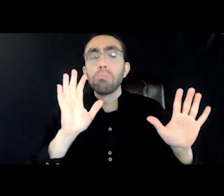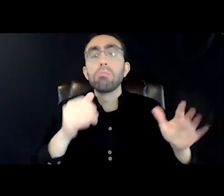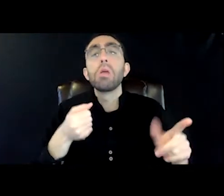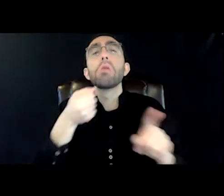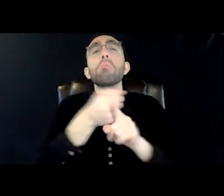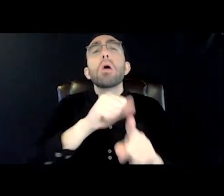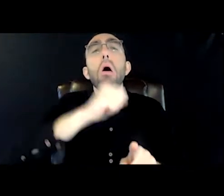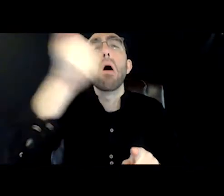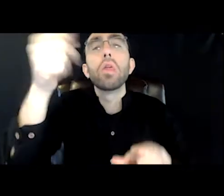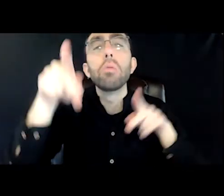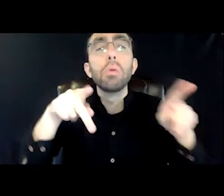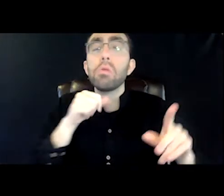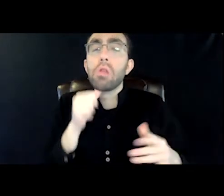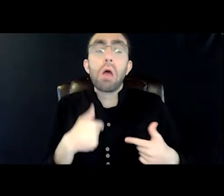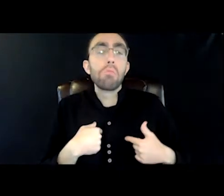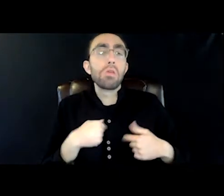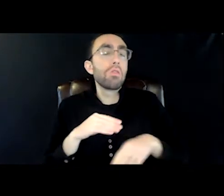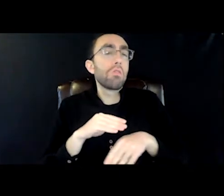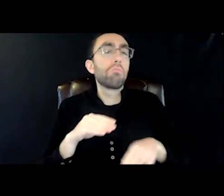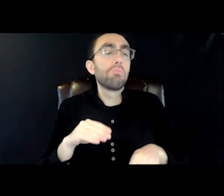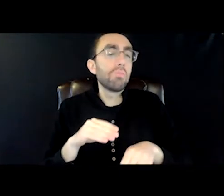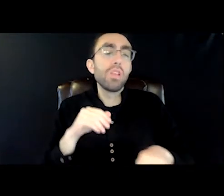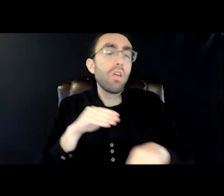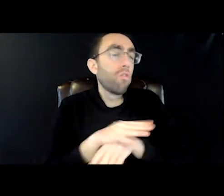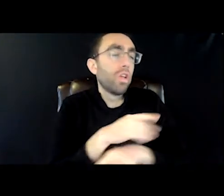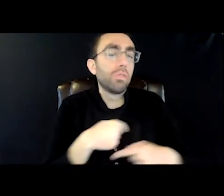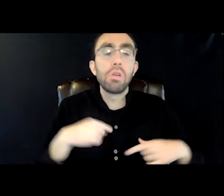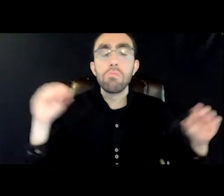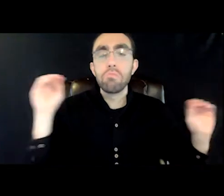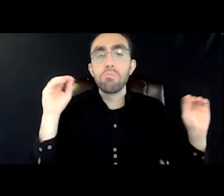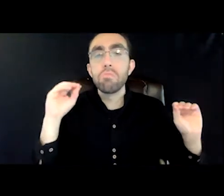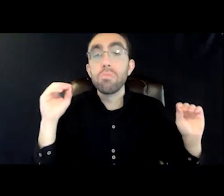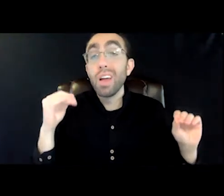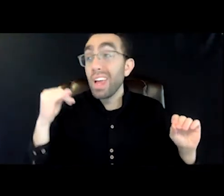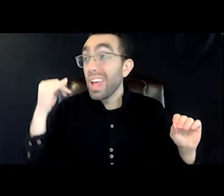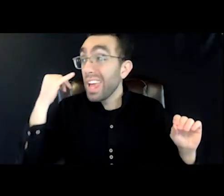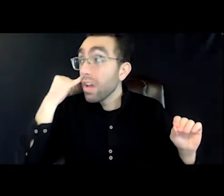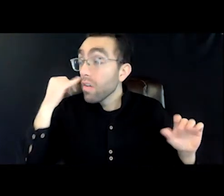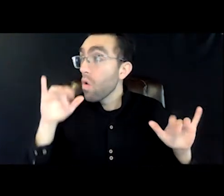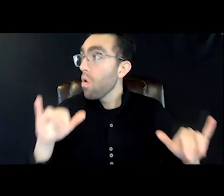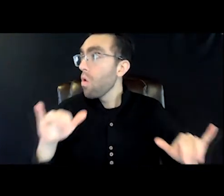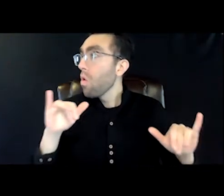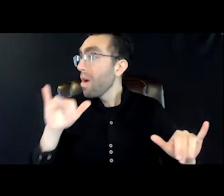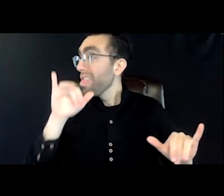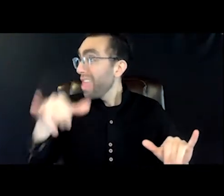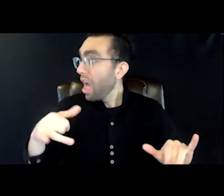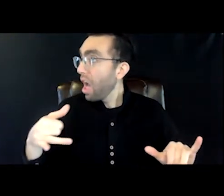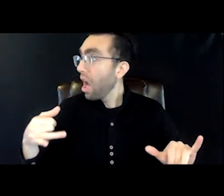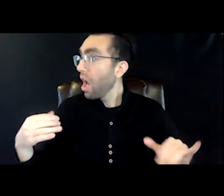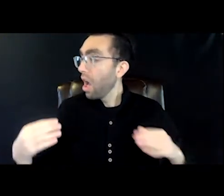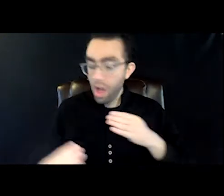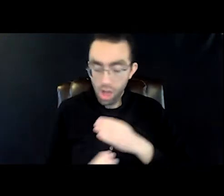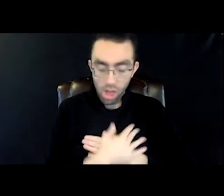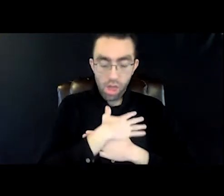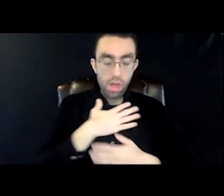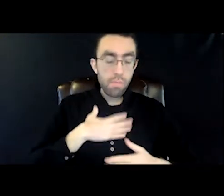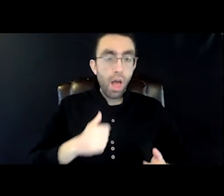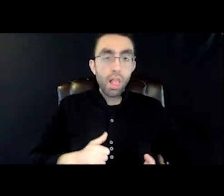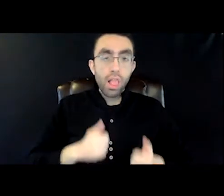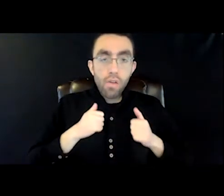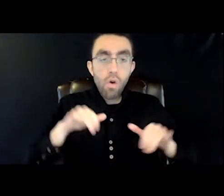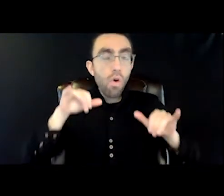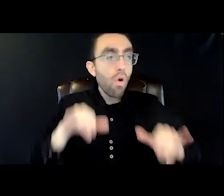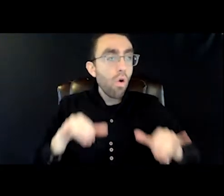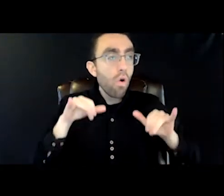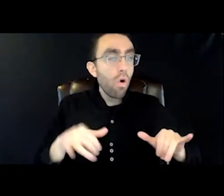affects other people. And we all know that when we understand how something affects us personally, we're much more